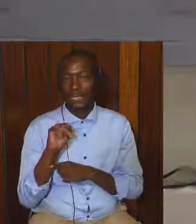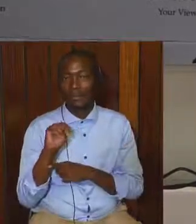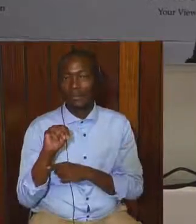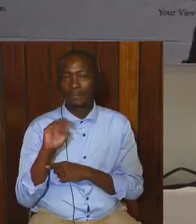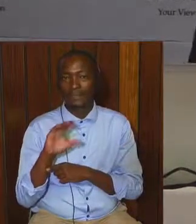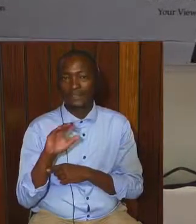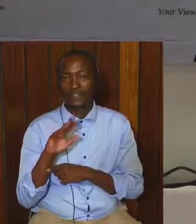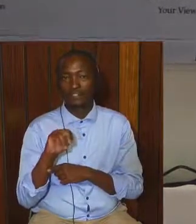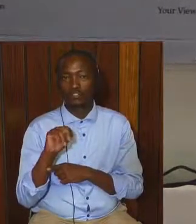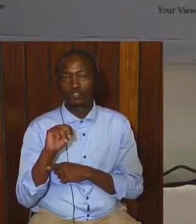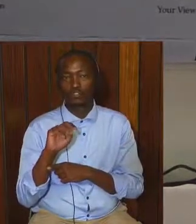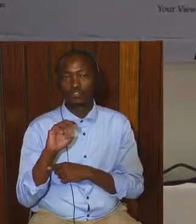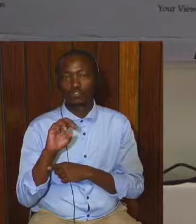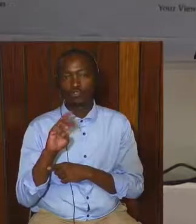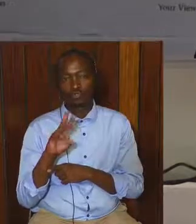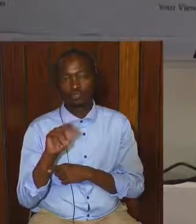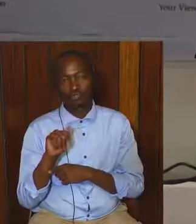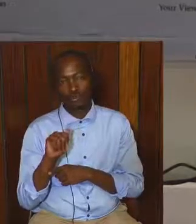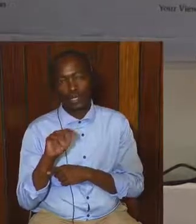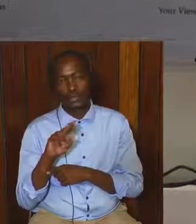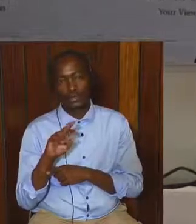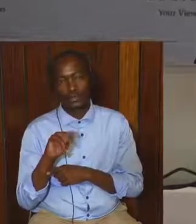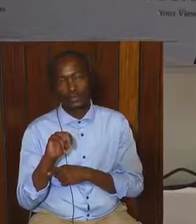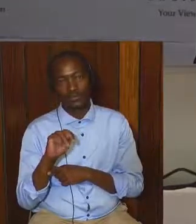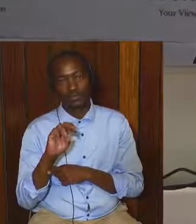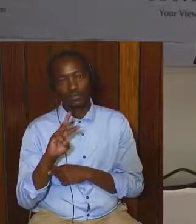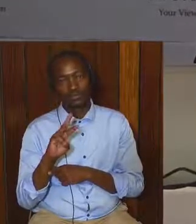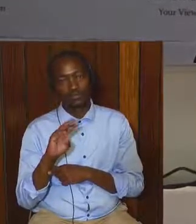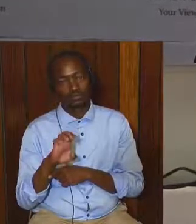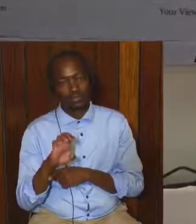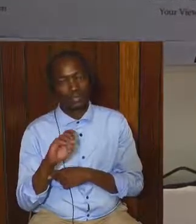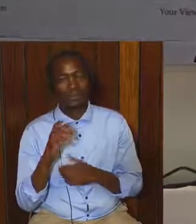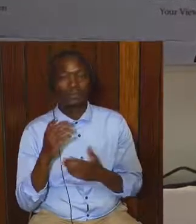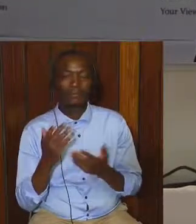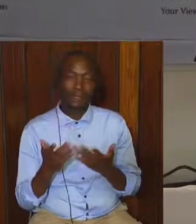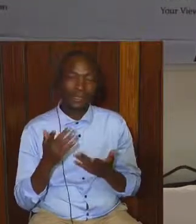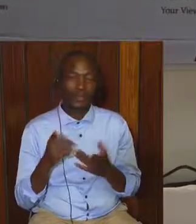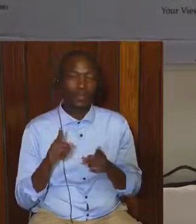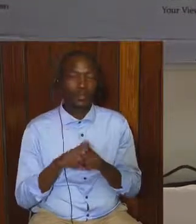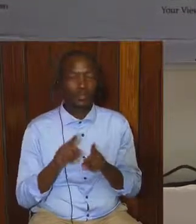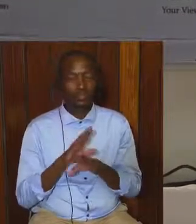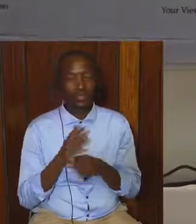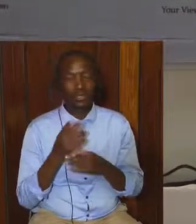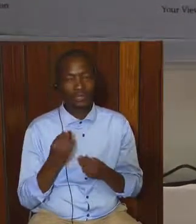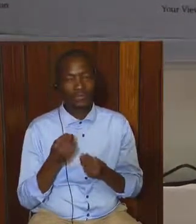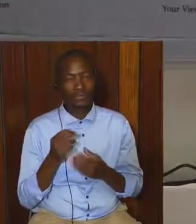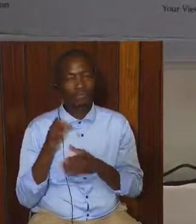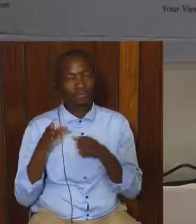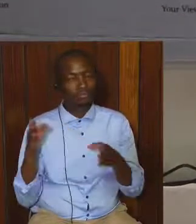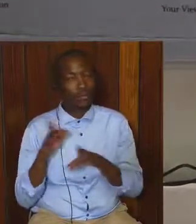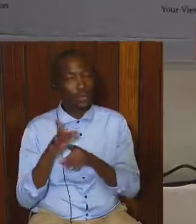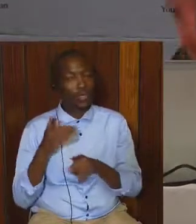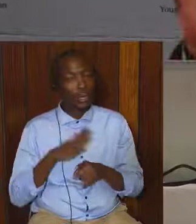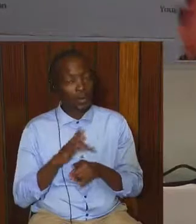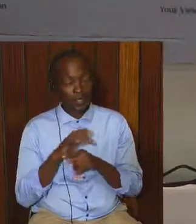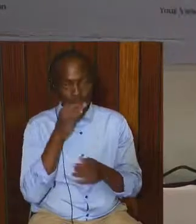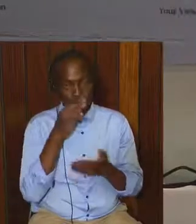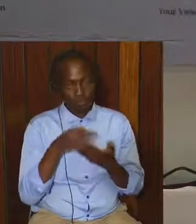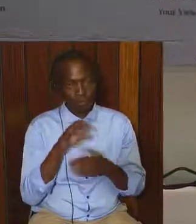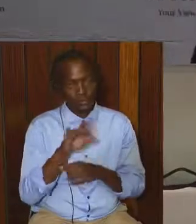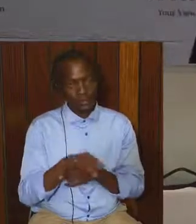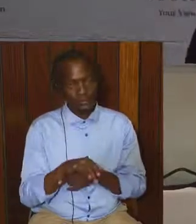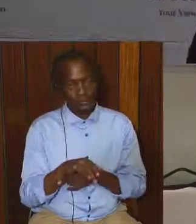MMC Ndwandwe, who's been sitting here listening to us, may also have other things that he needs to attend to. So what I want to